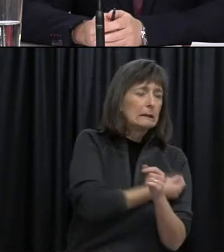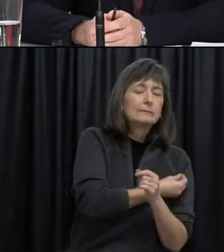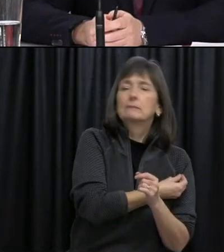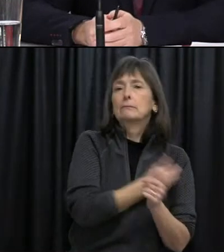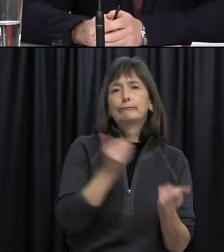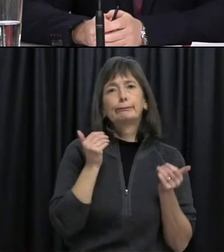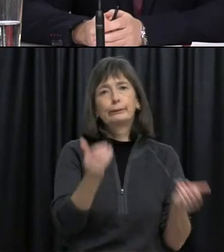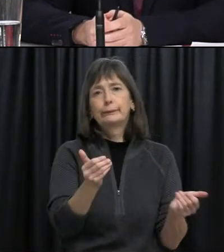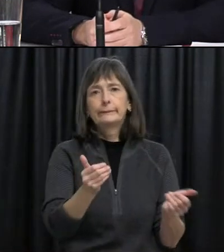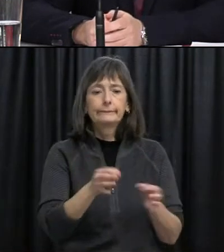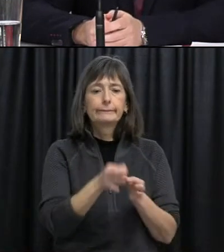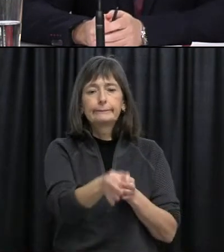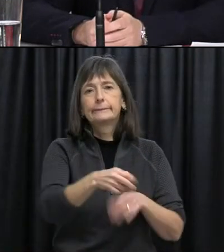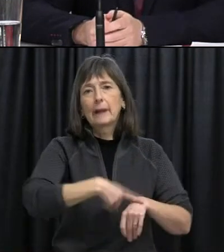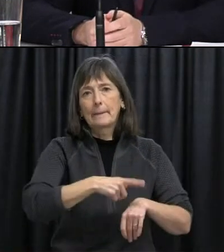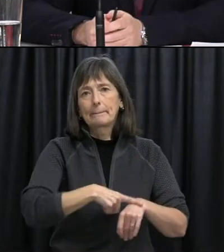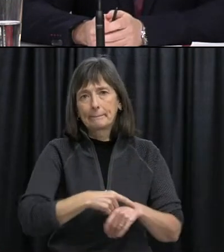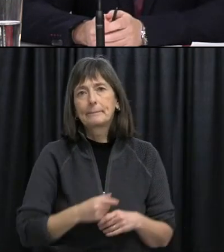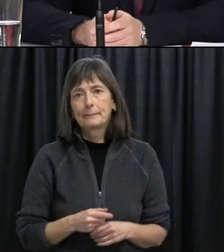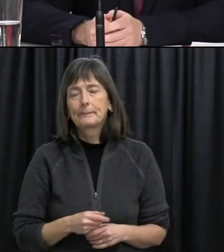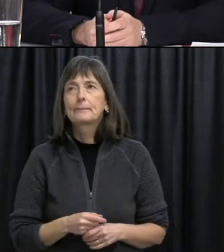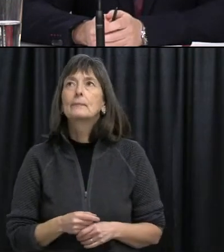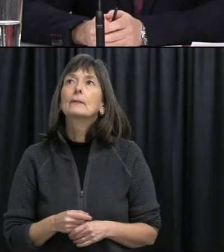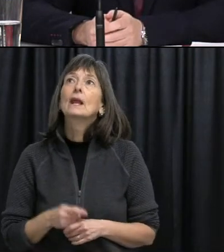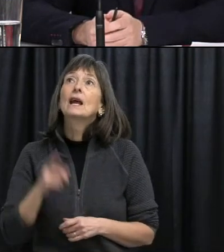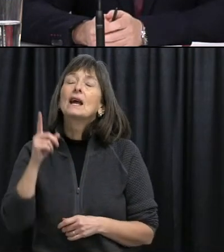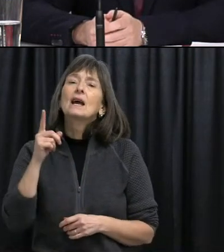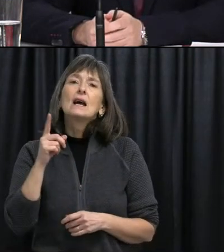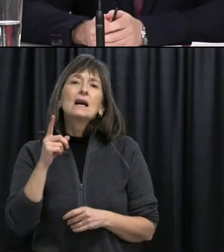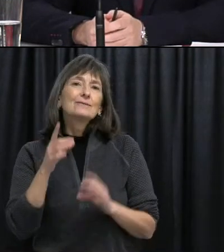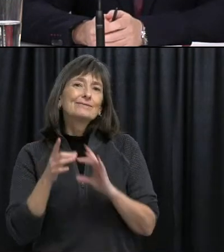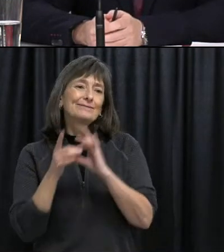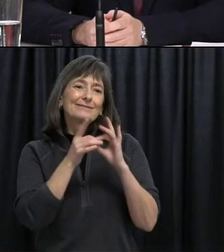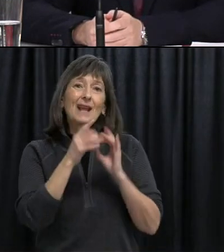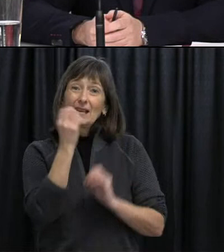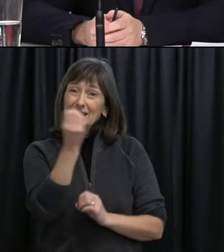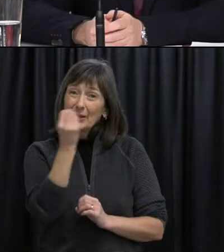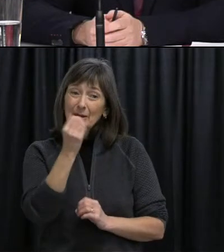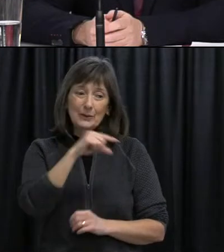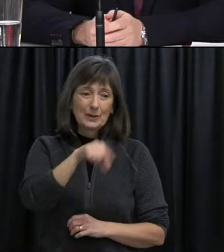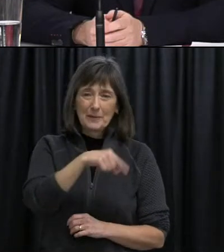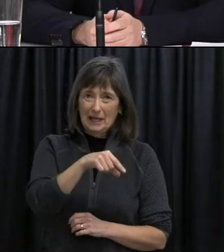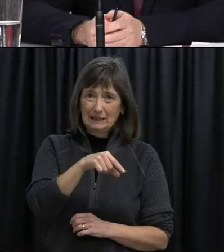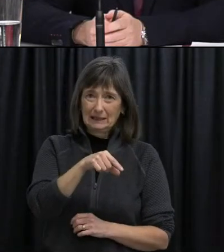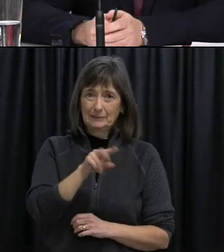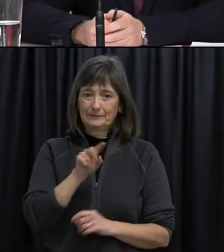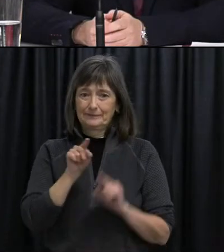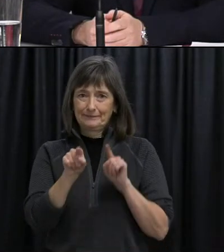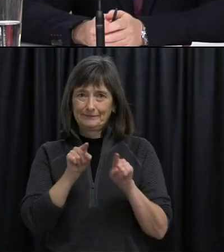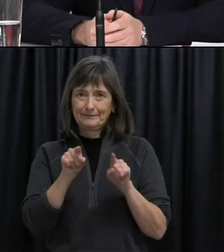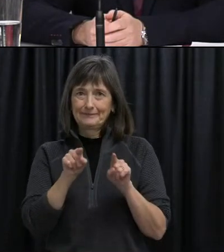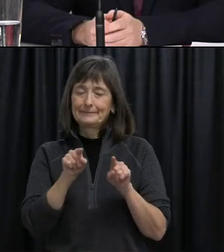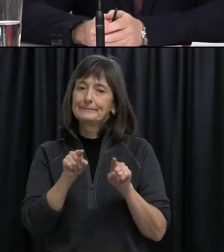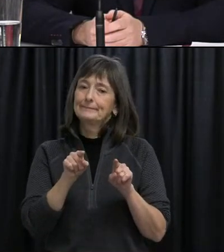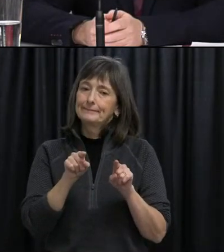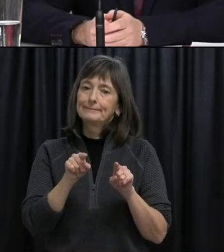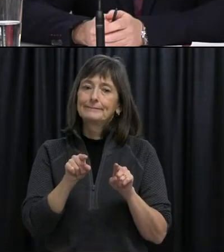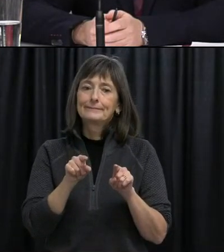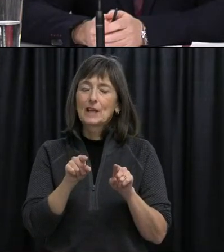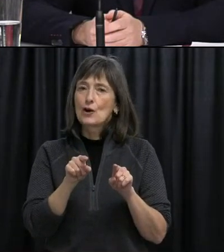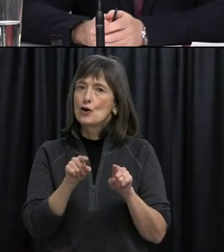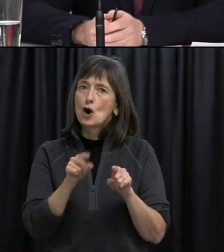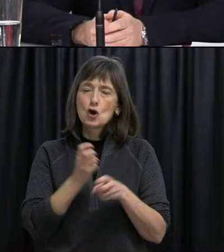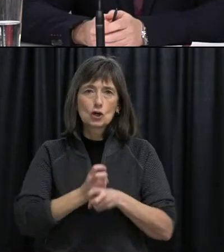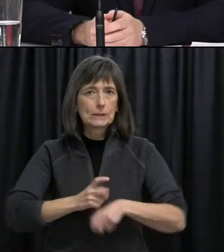just curious as to the situation. Obviously, Ontario, Quebec, are having a difficult time with infections. The